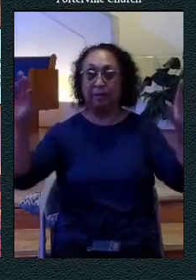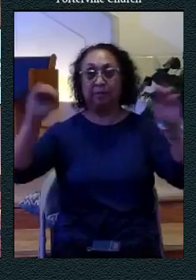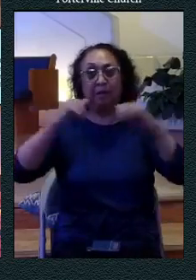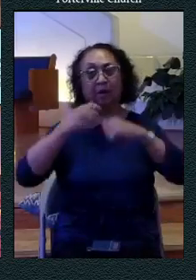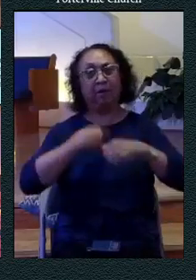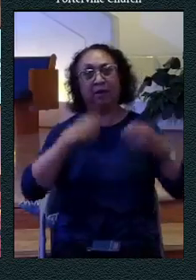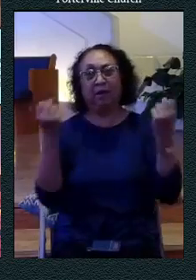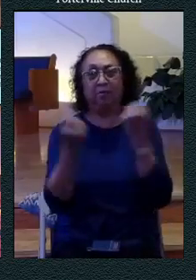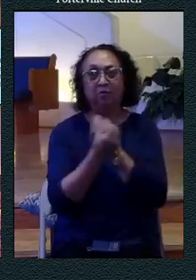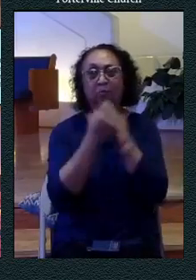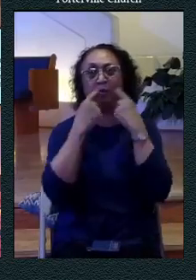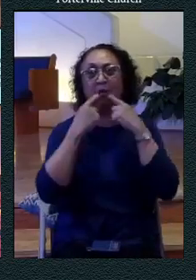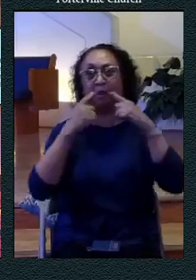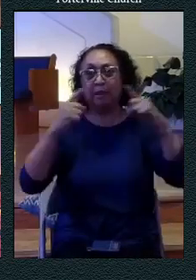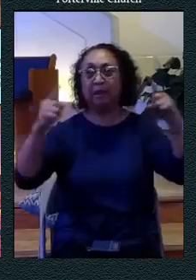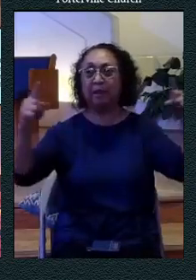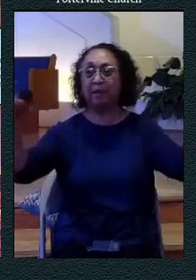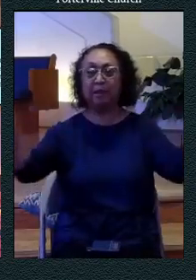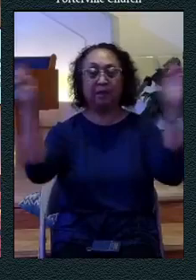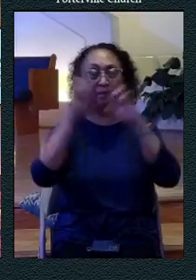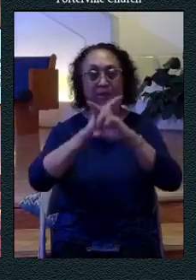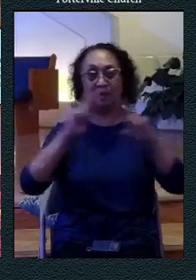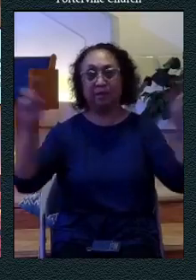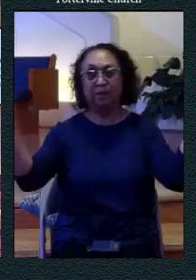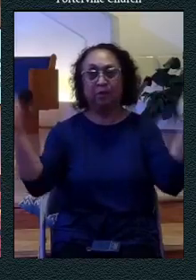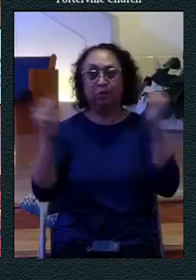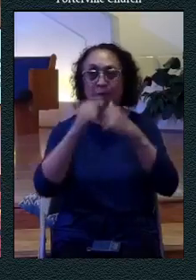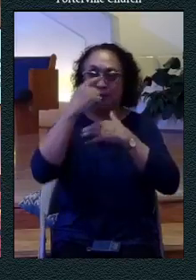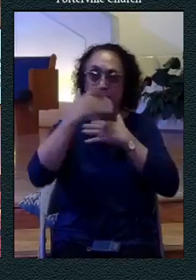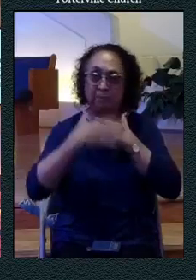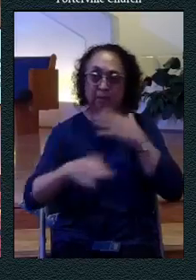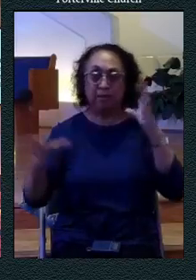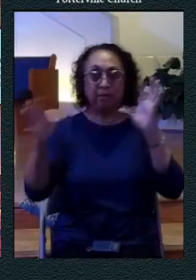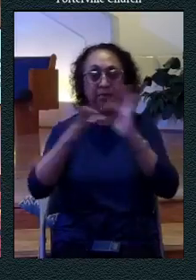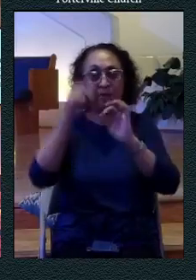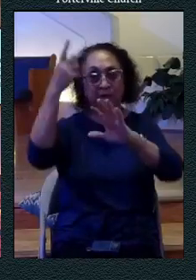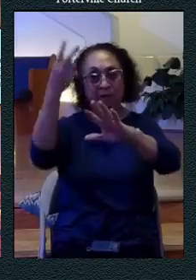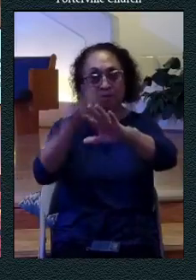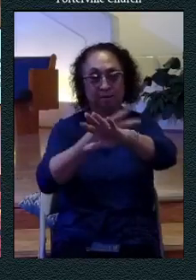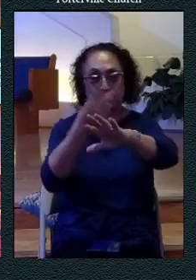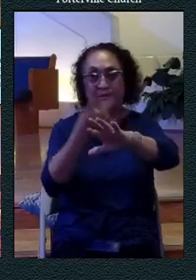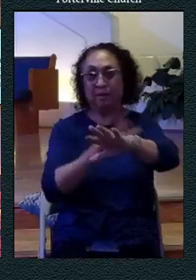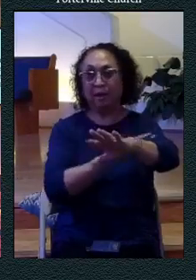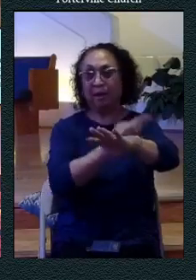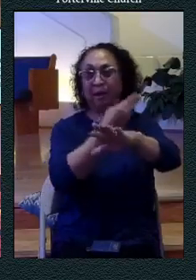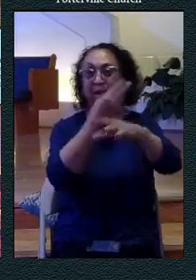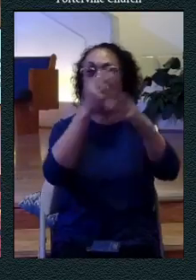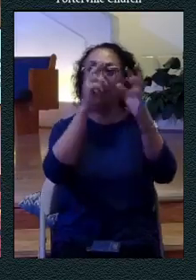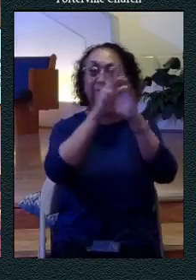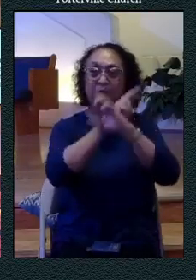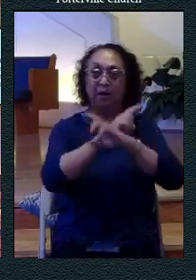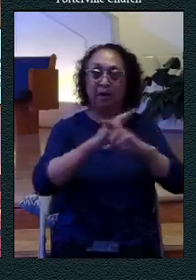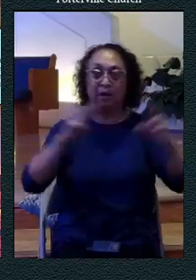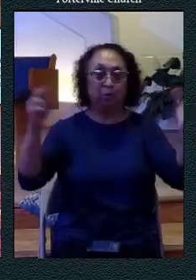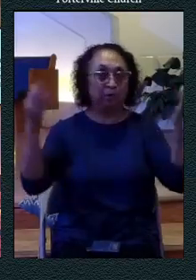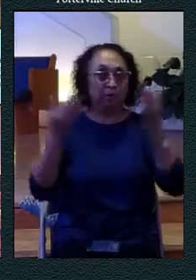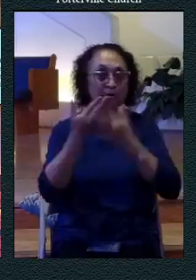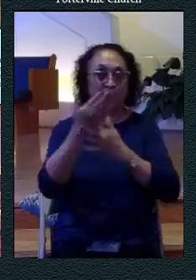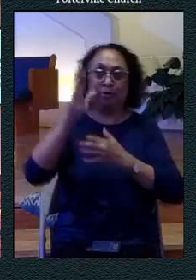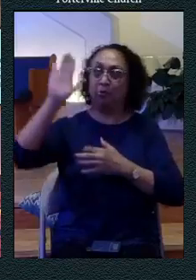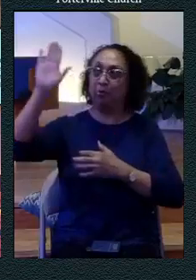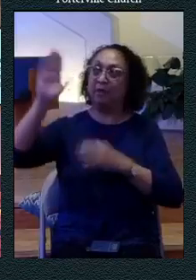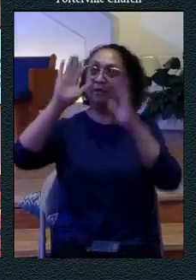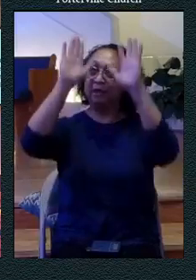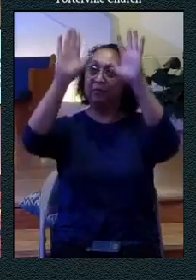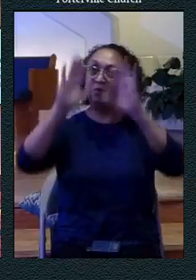Redeemed, how I love to proclaim it. Redeemed by the blood of the Lamb, redeemed